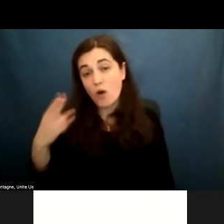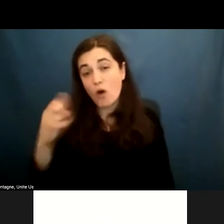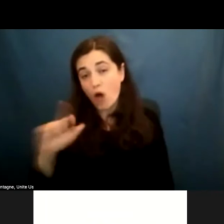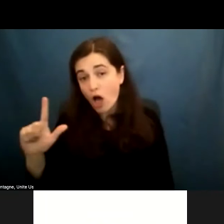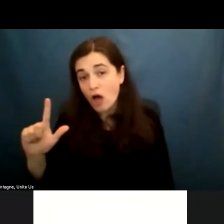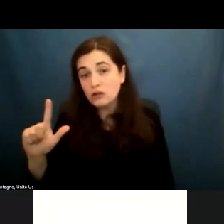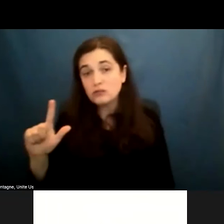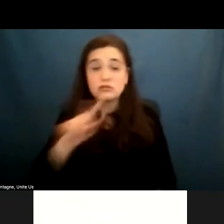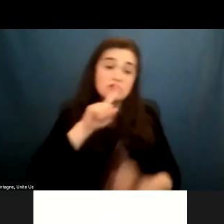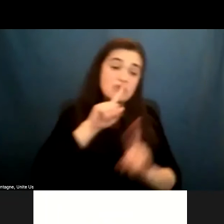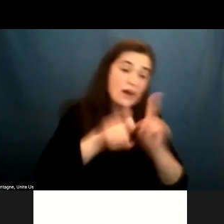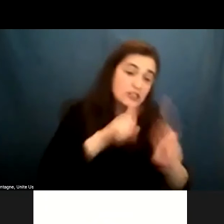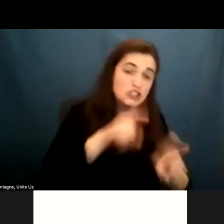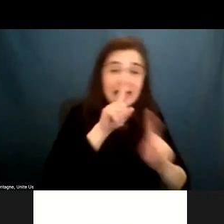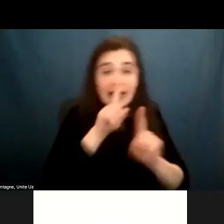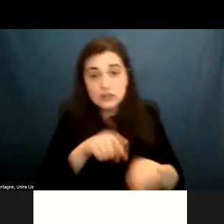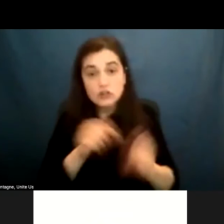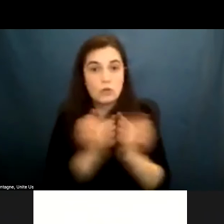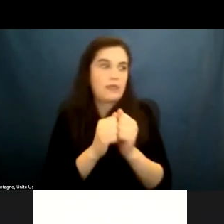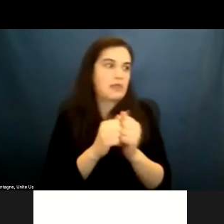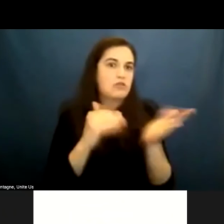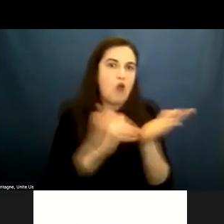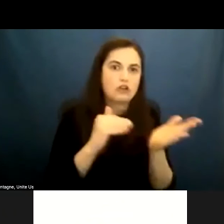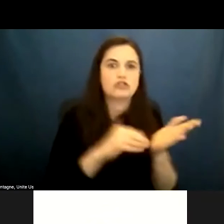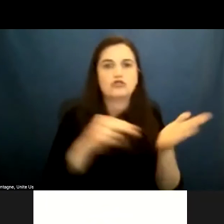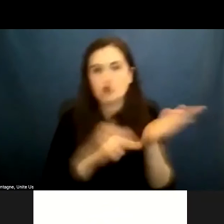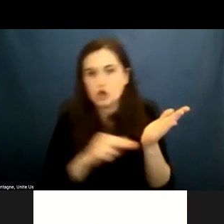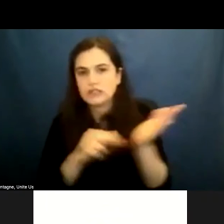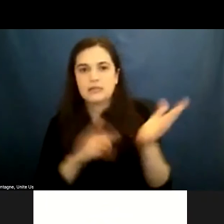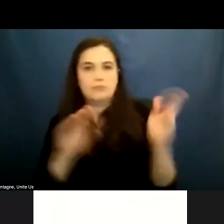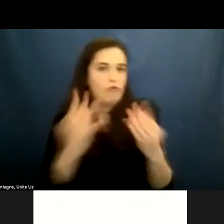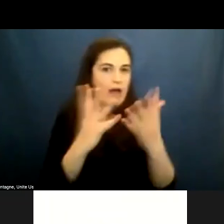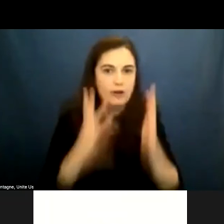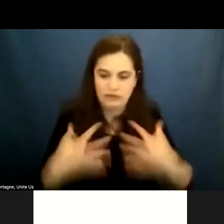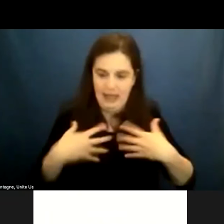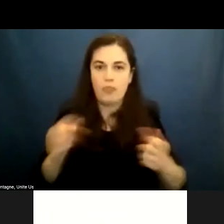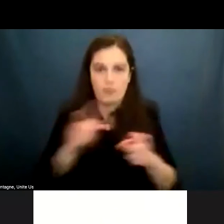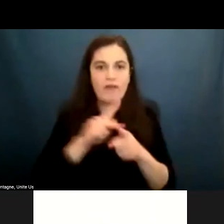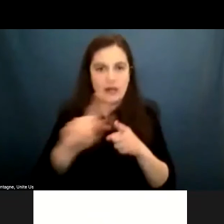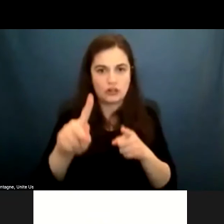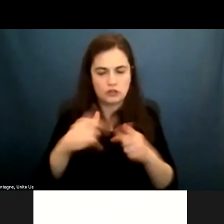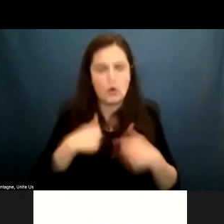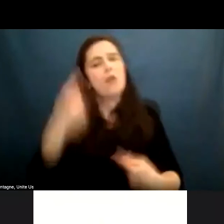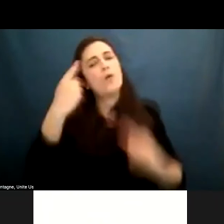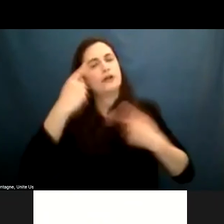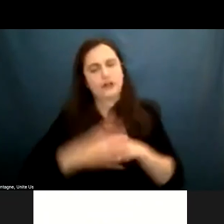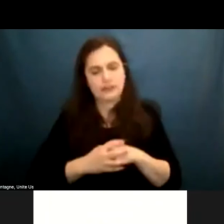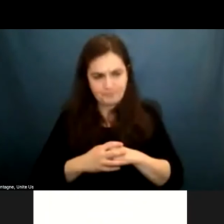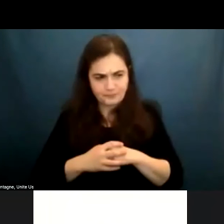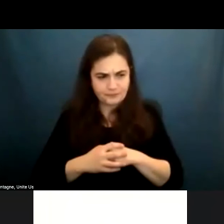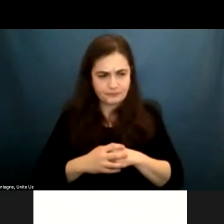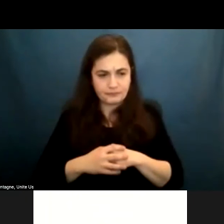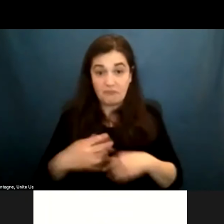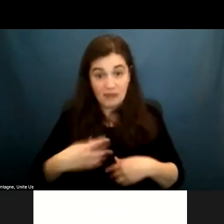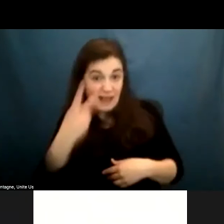providers, with nurses, and just with other health professionals And I'm wondering, so I've seen that model, but